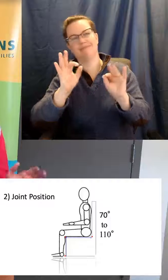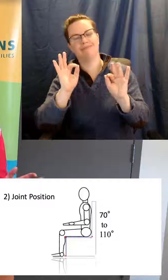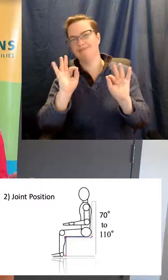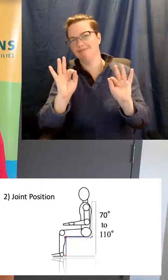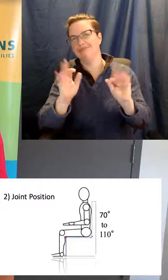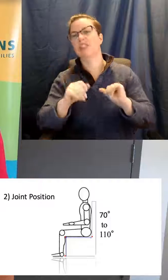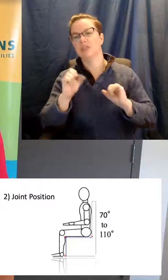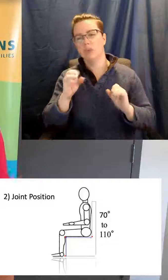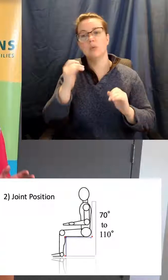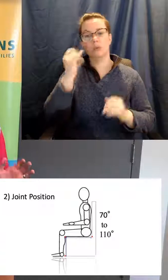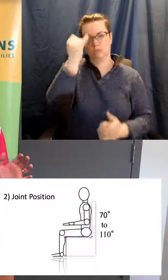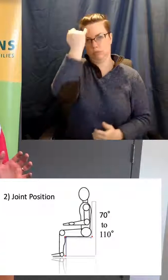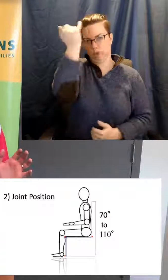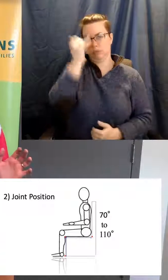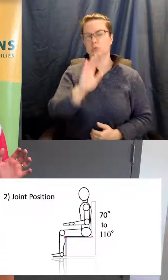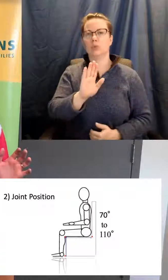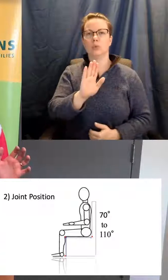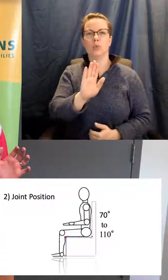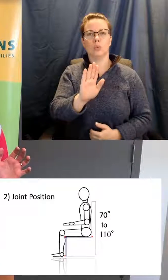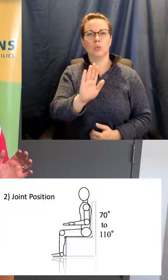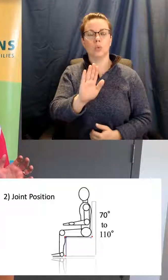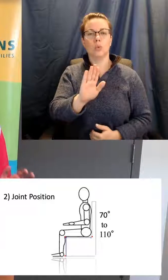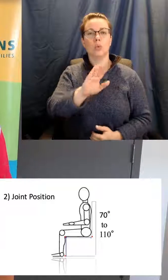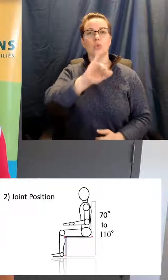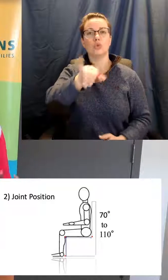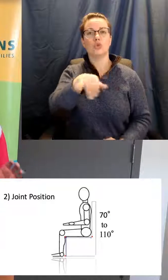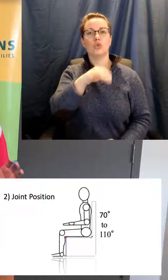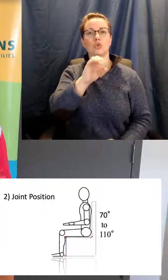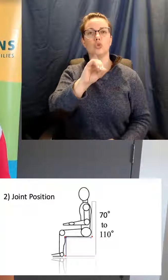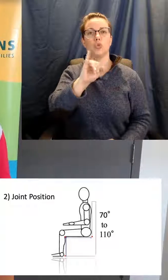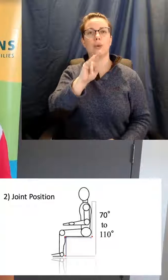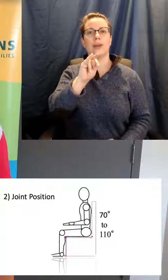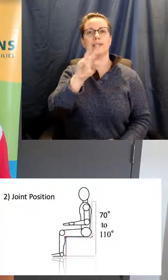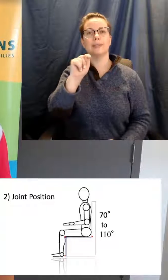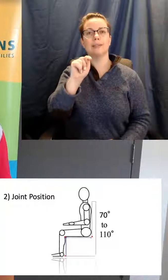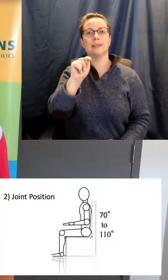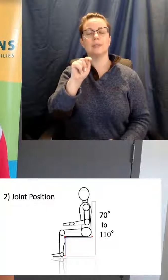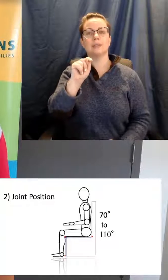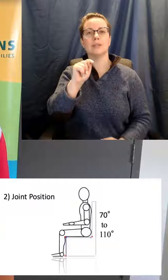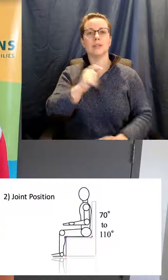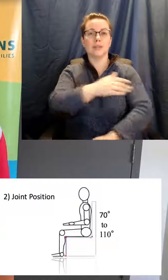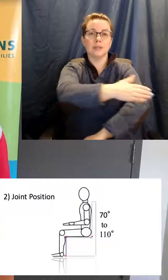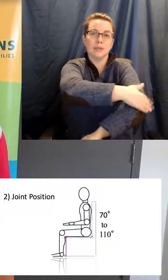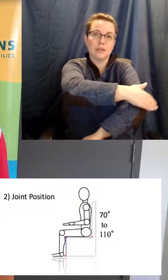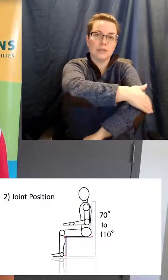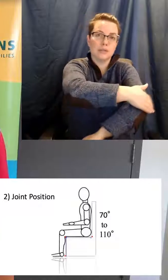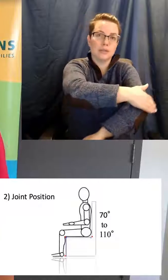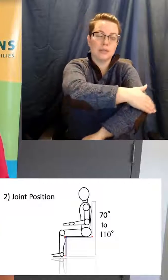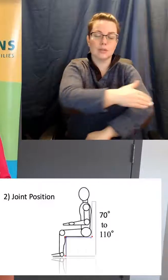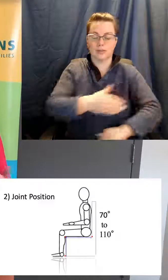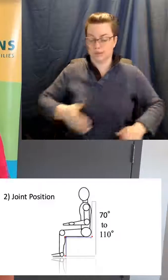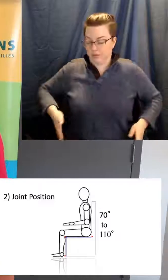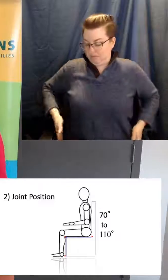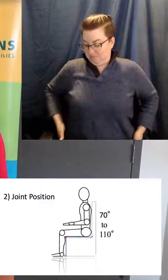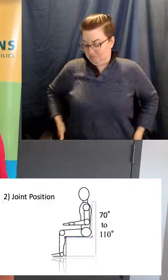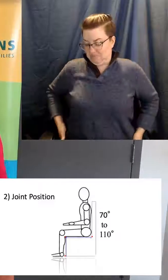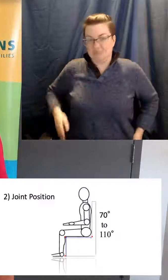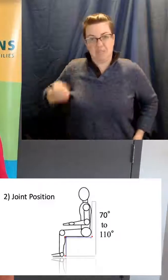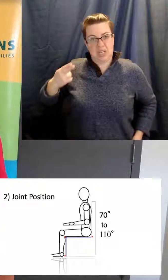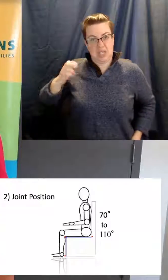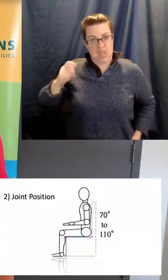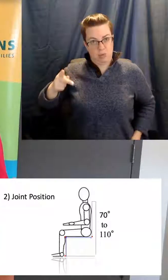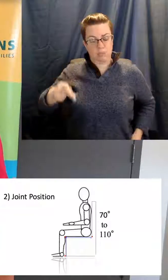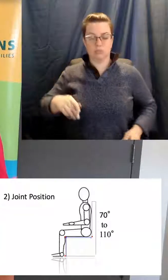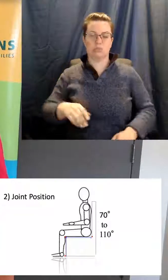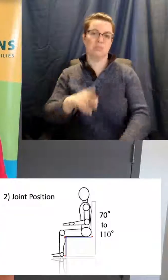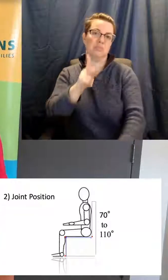every joint on your body, such as your elbow, your hips, your knees, and your ankles, to somewhere between